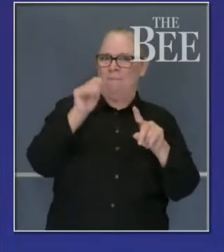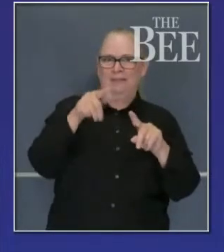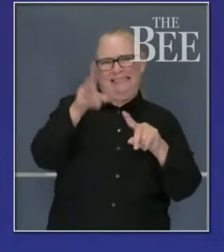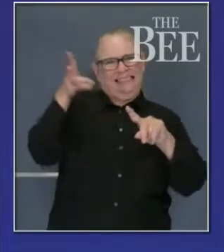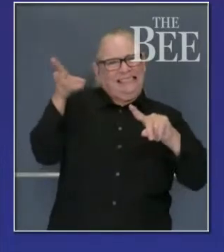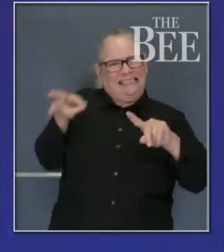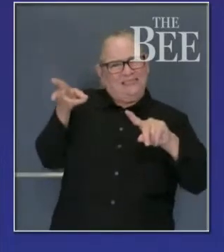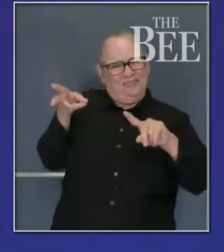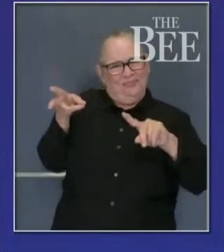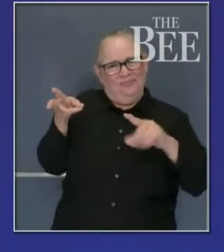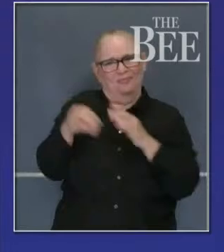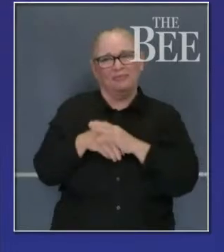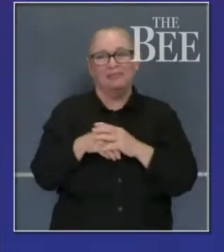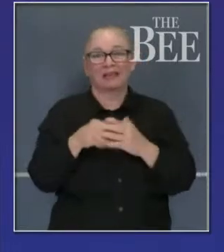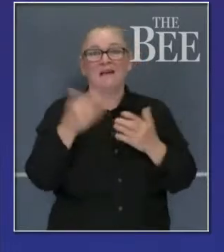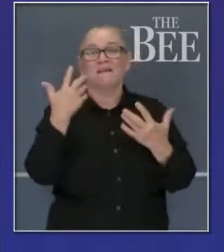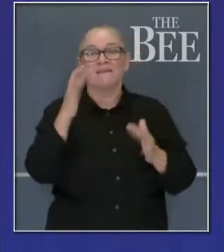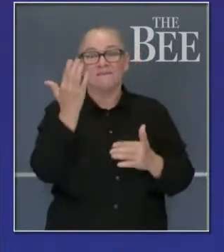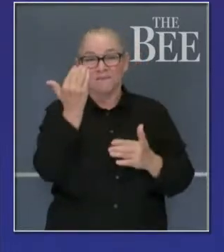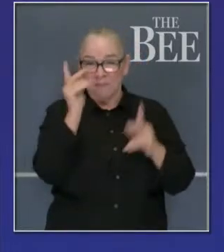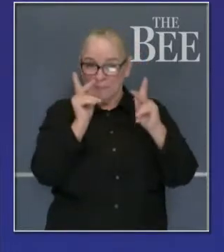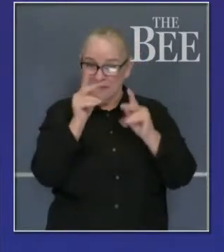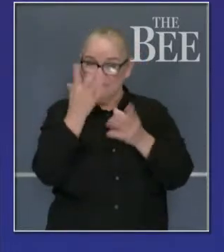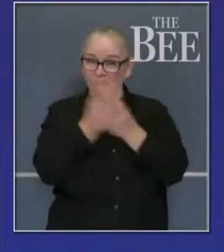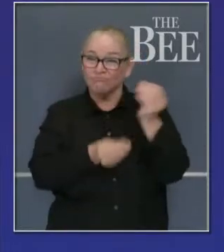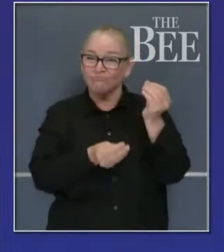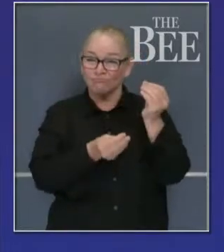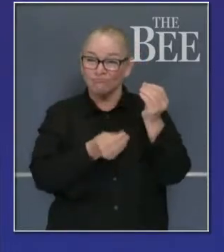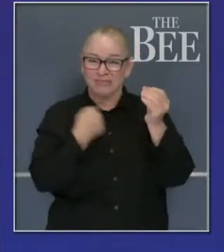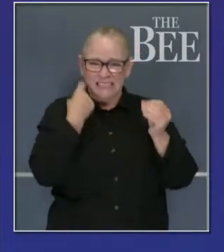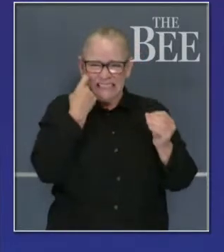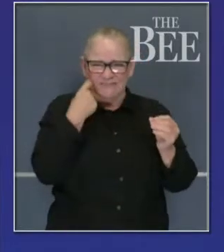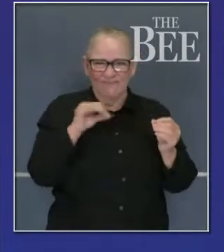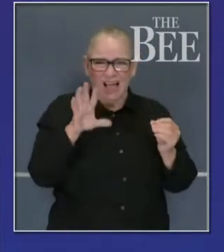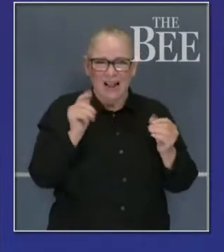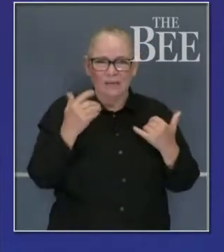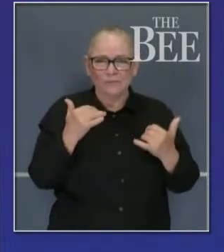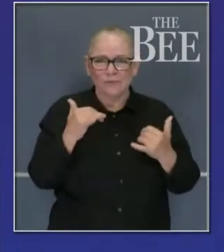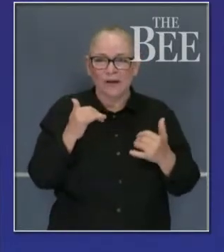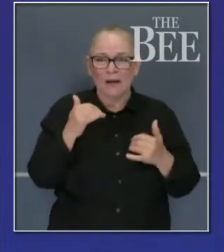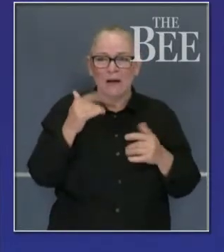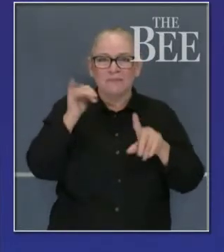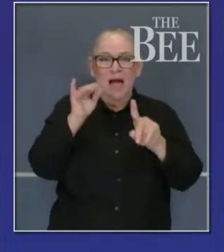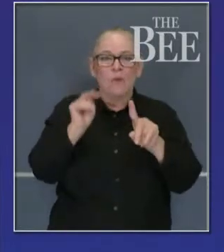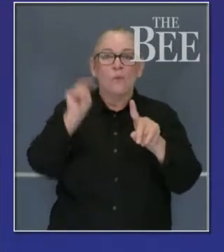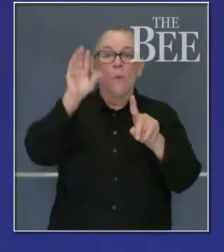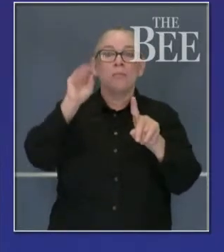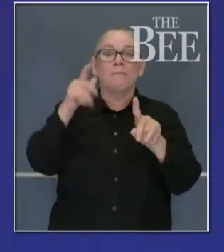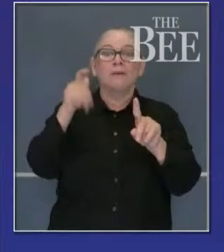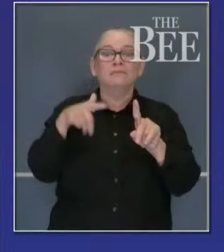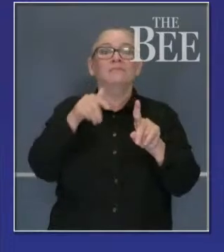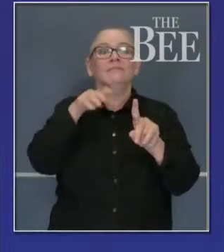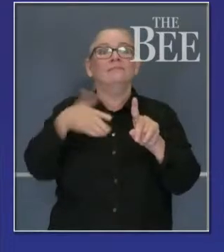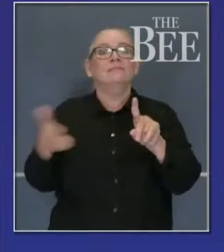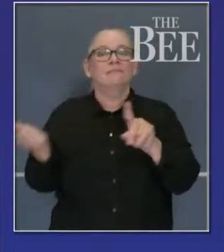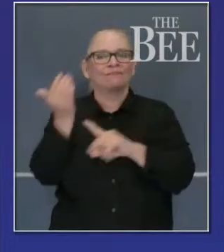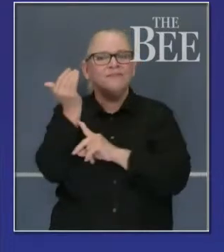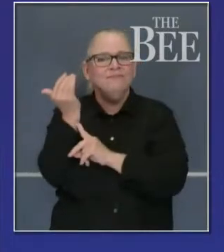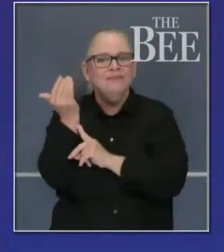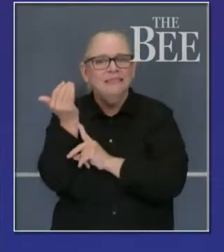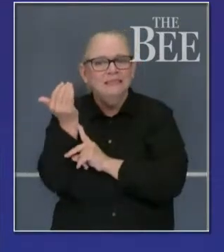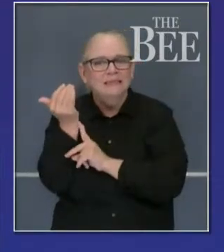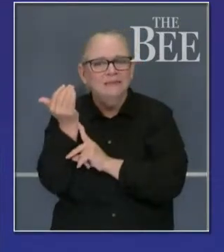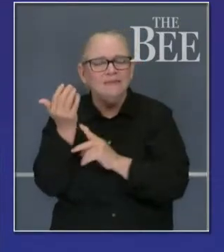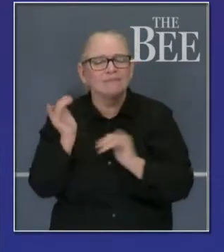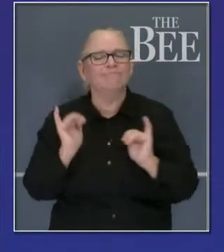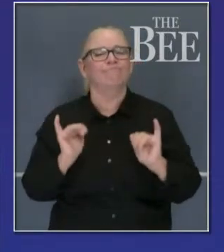15 lives that have been lost that we know of to date just in this complex, which is obviously devastating. And I just want